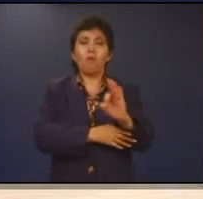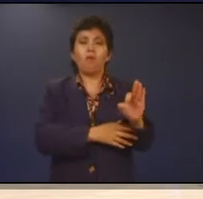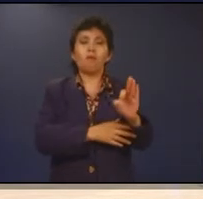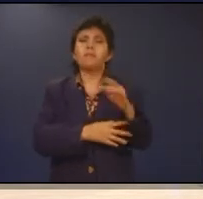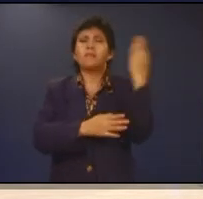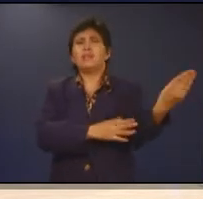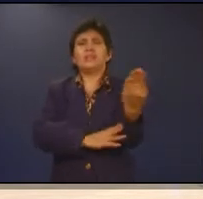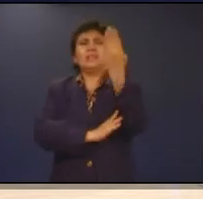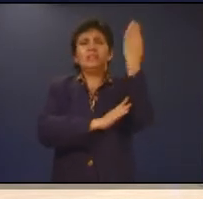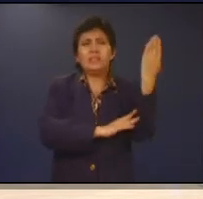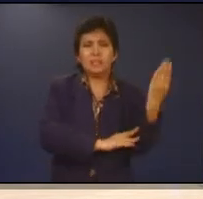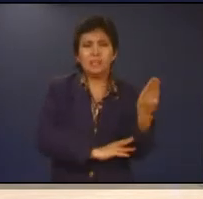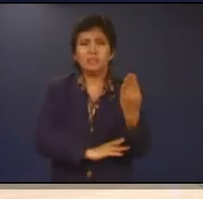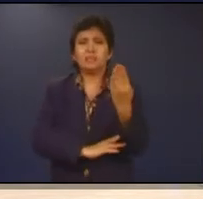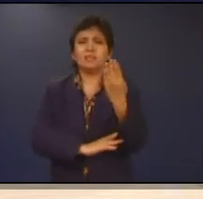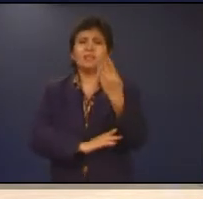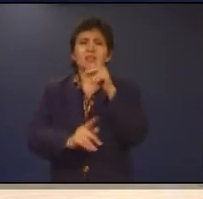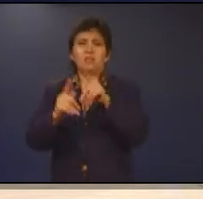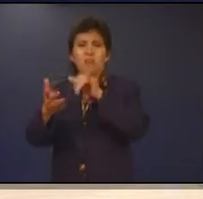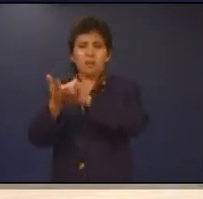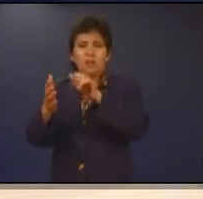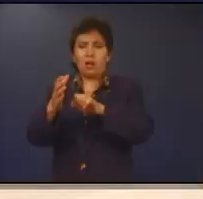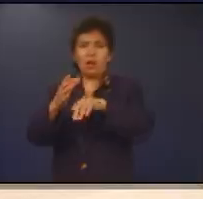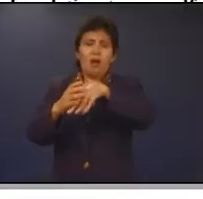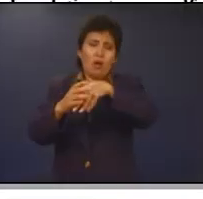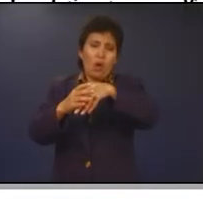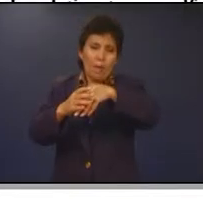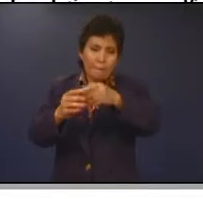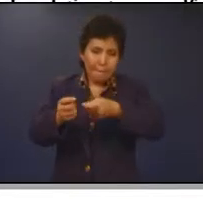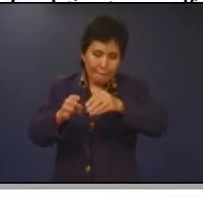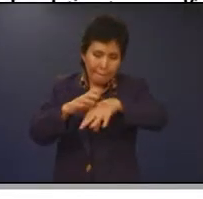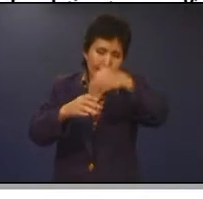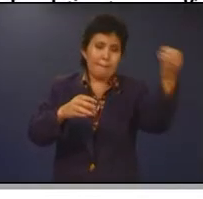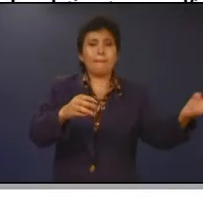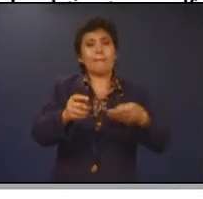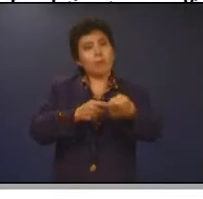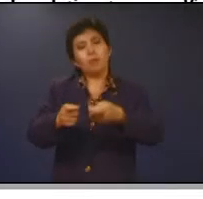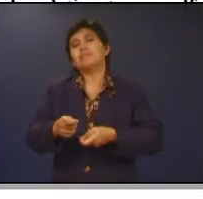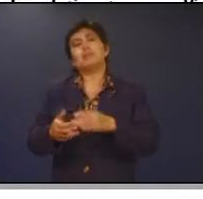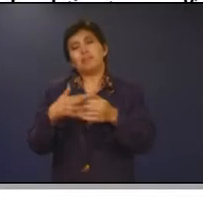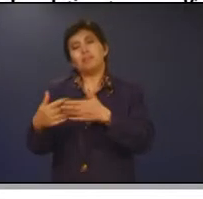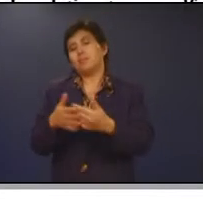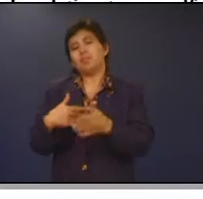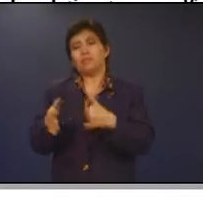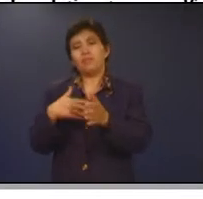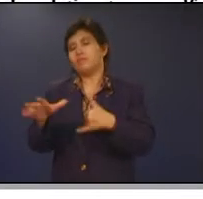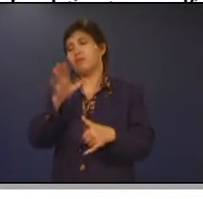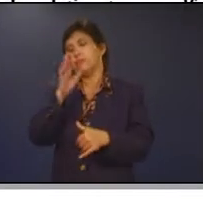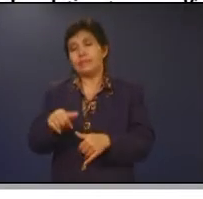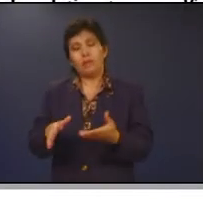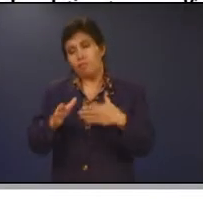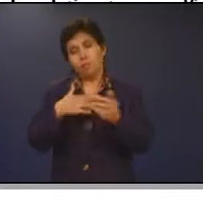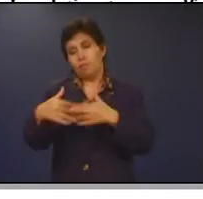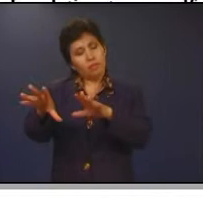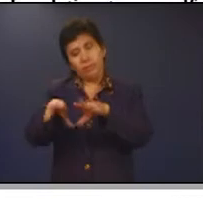of, usually when you attribute someone to external attribution, you forgive that person or you let it